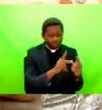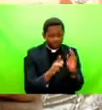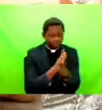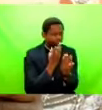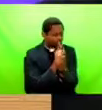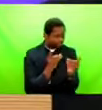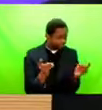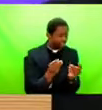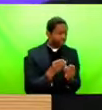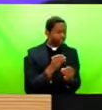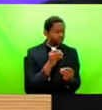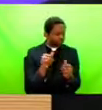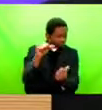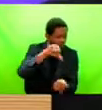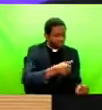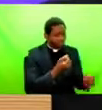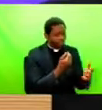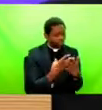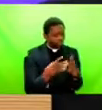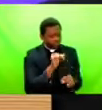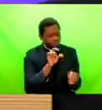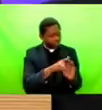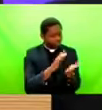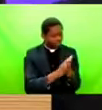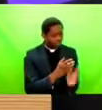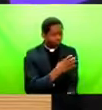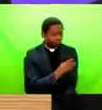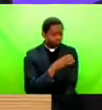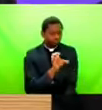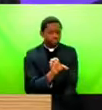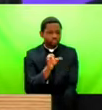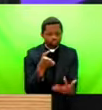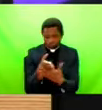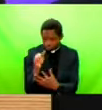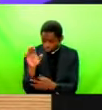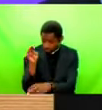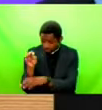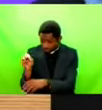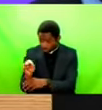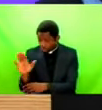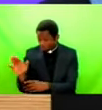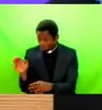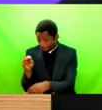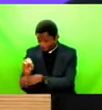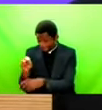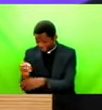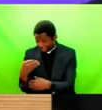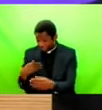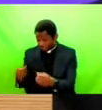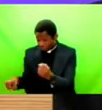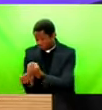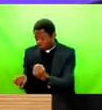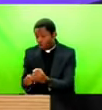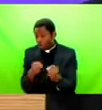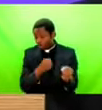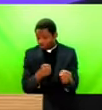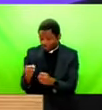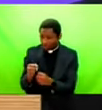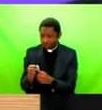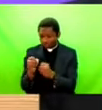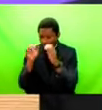through his ministry. His ministrations are backed with power, signs, and wonders, a